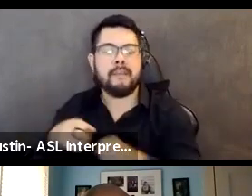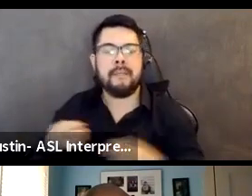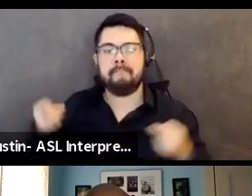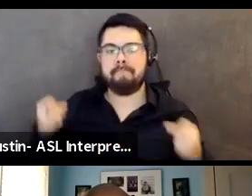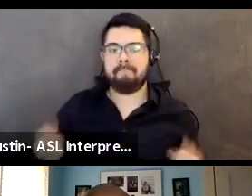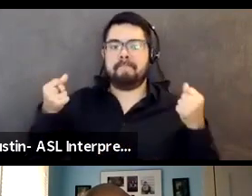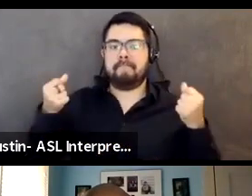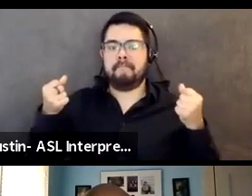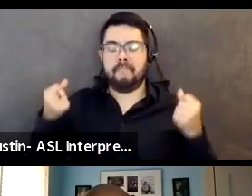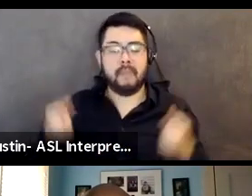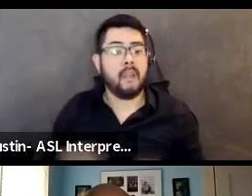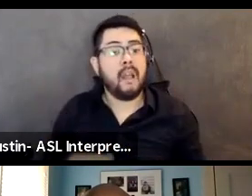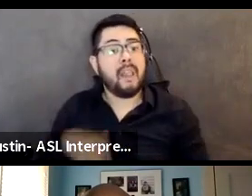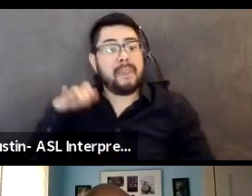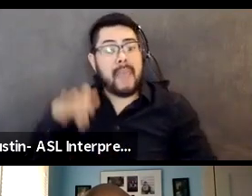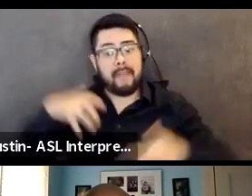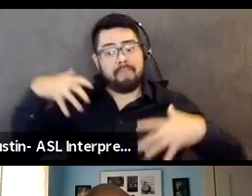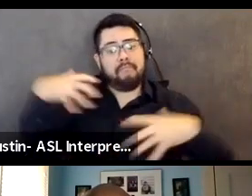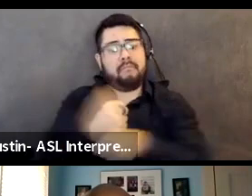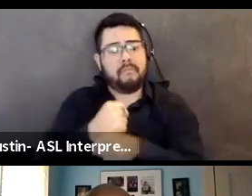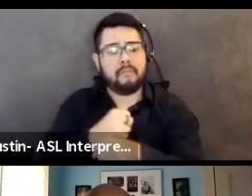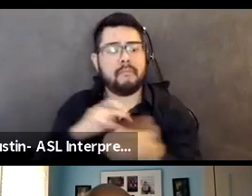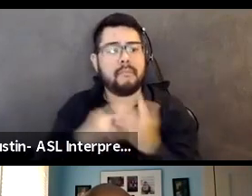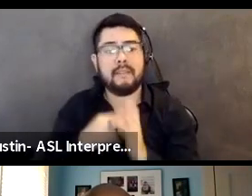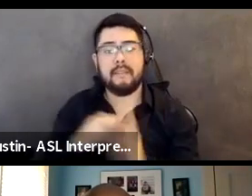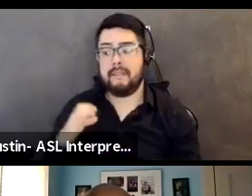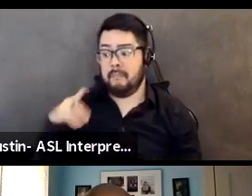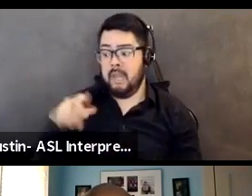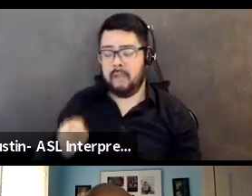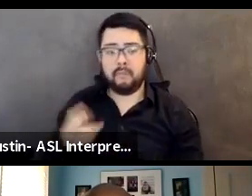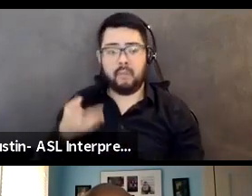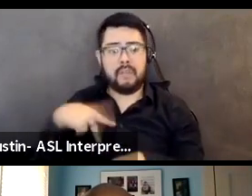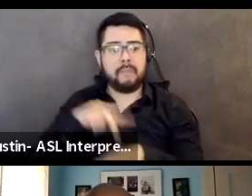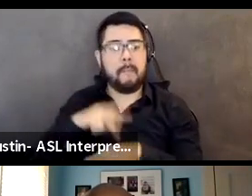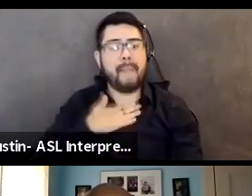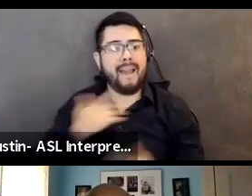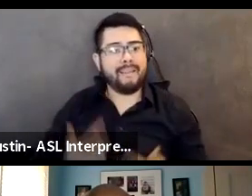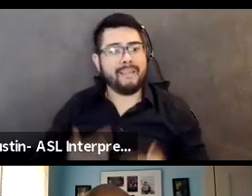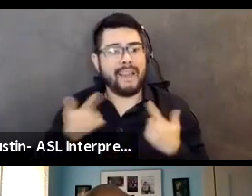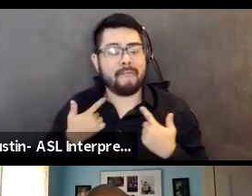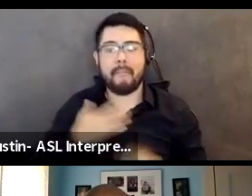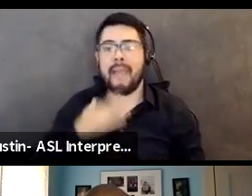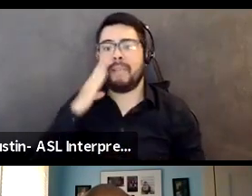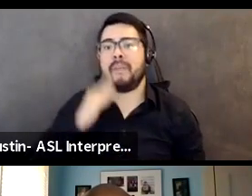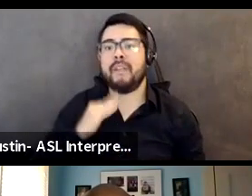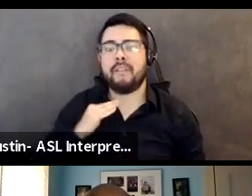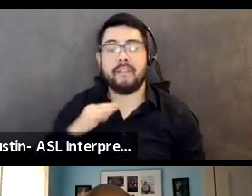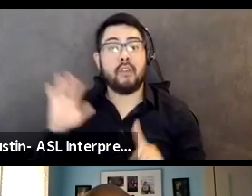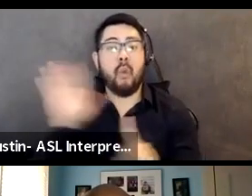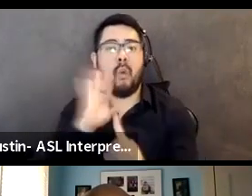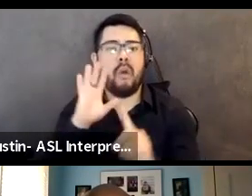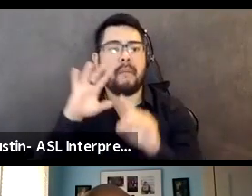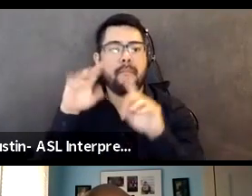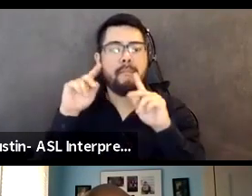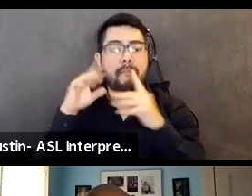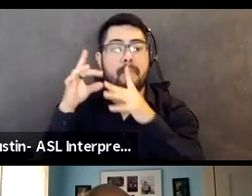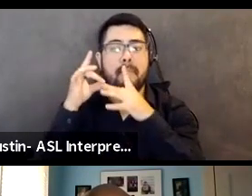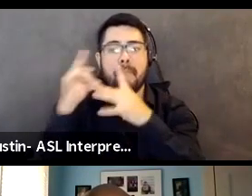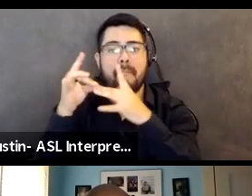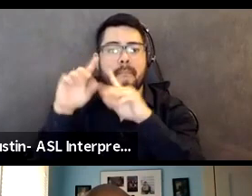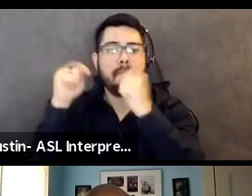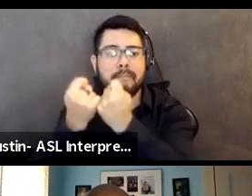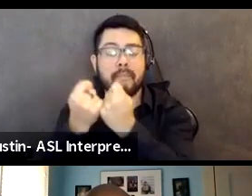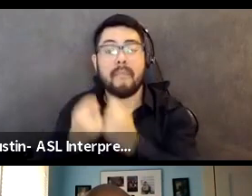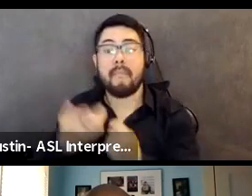in conclusion is the life of a cps principal under this management team that's in place at cps they may be